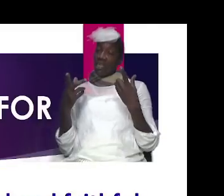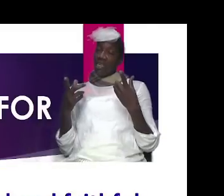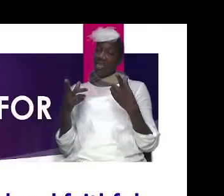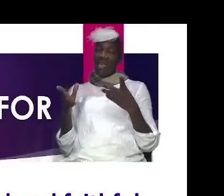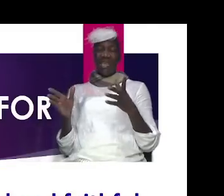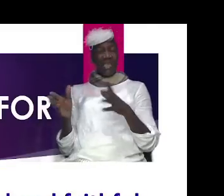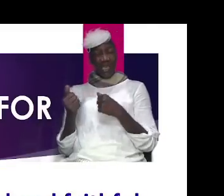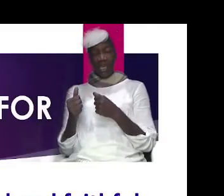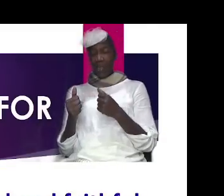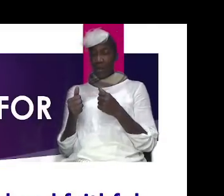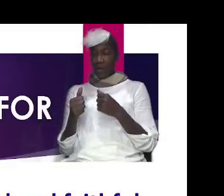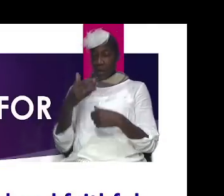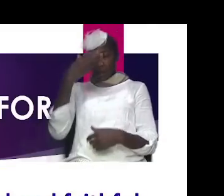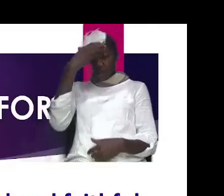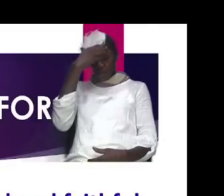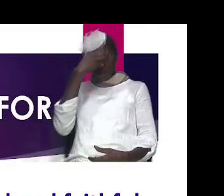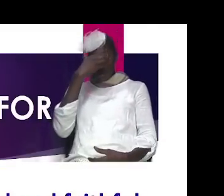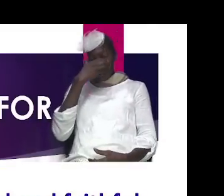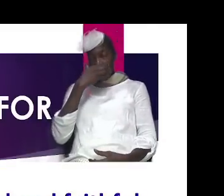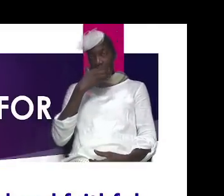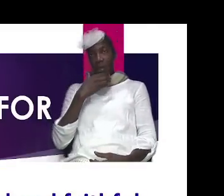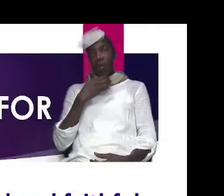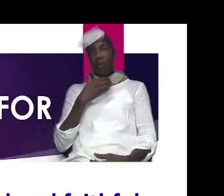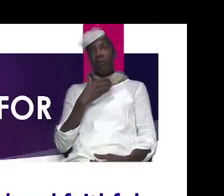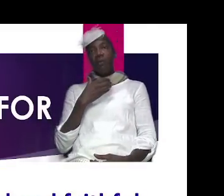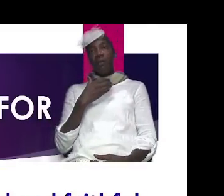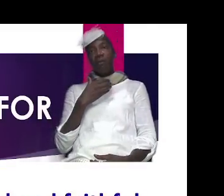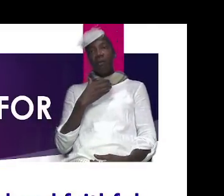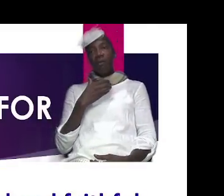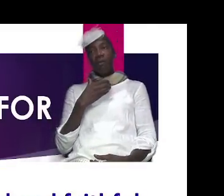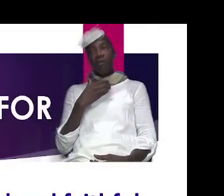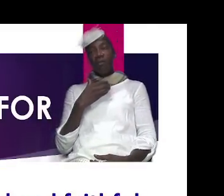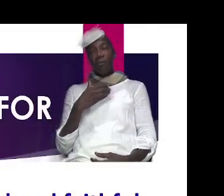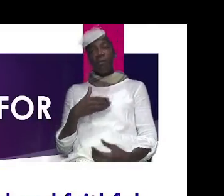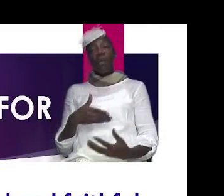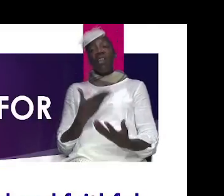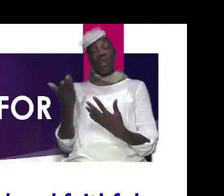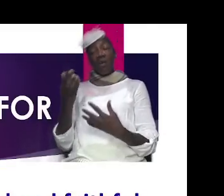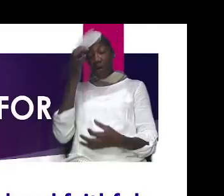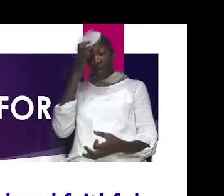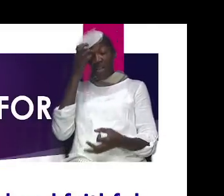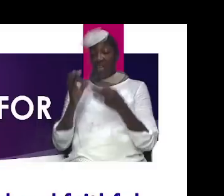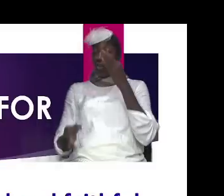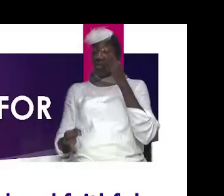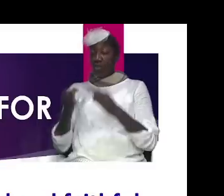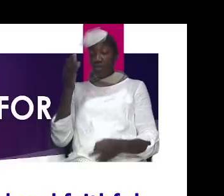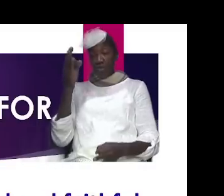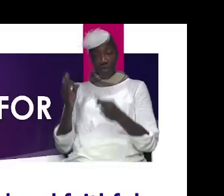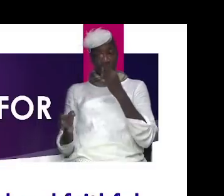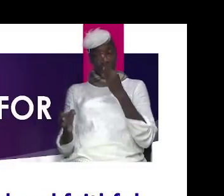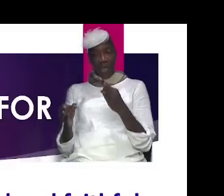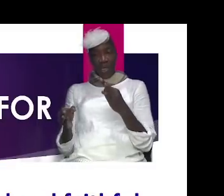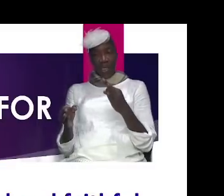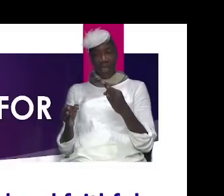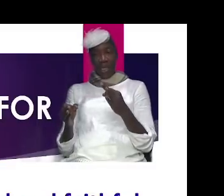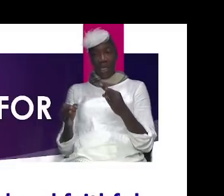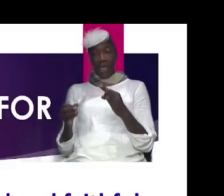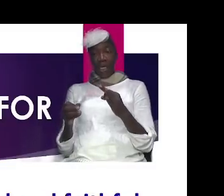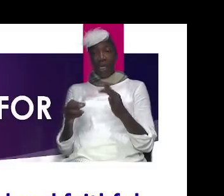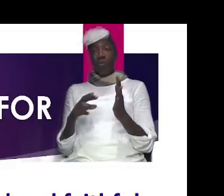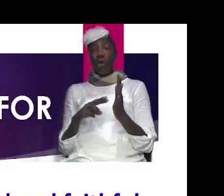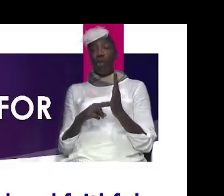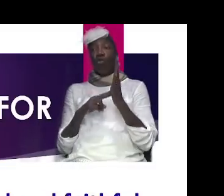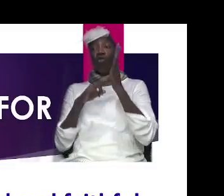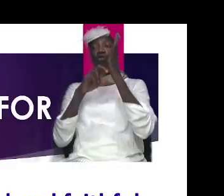that serious. Now there will, as I said before, be a thorough judgment. And that judgment being done, it will expose